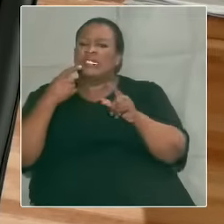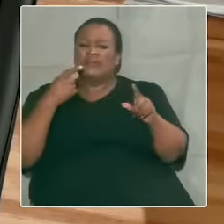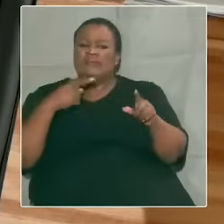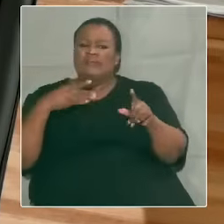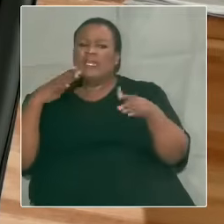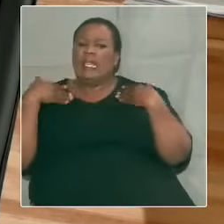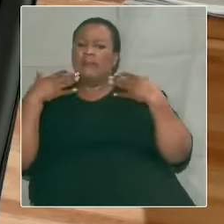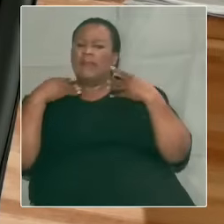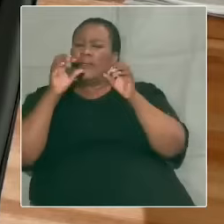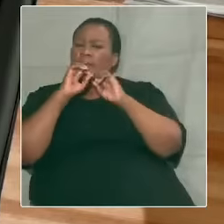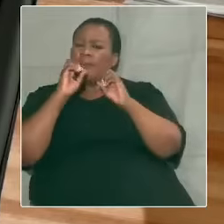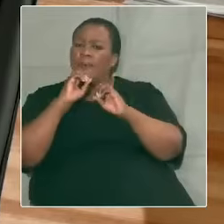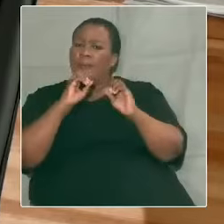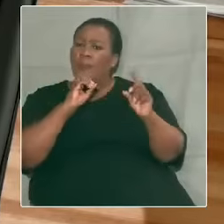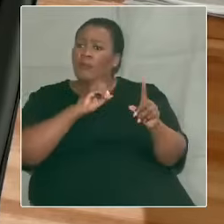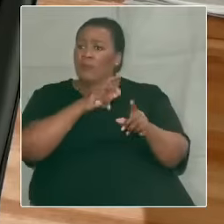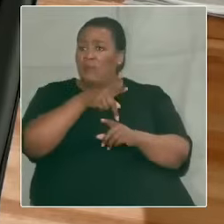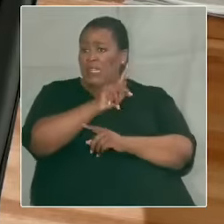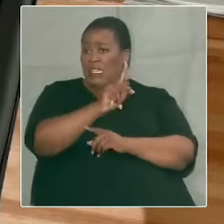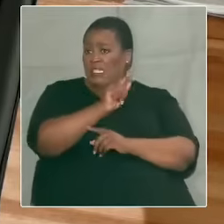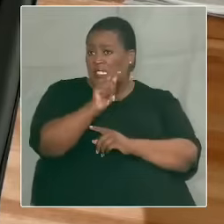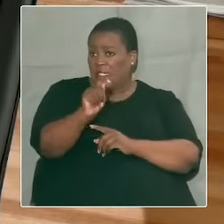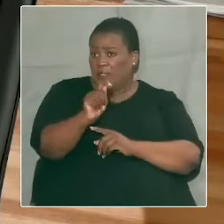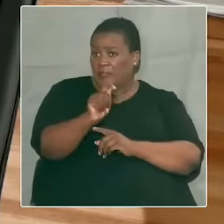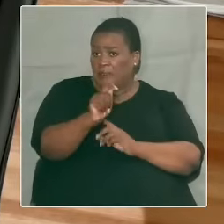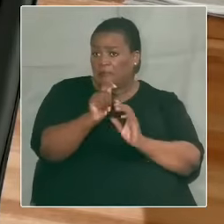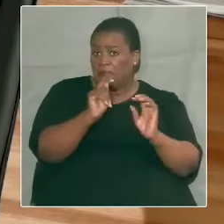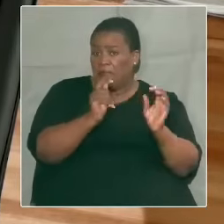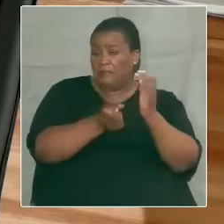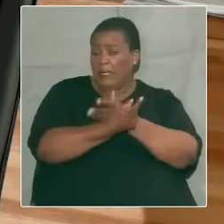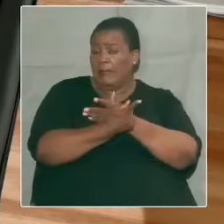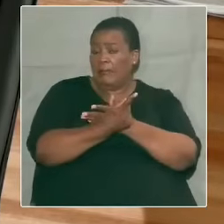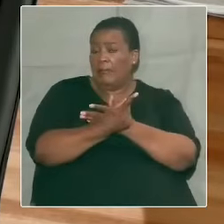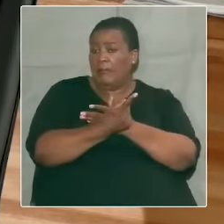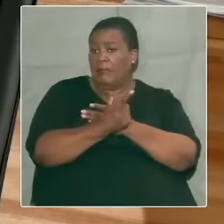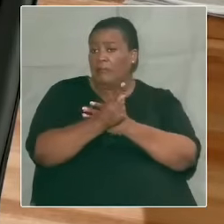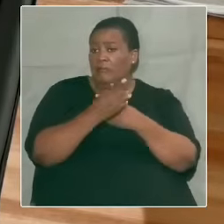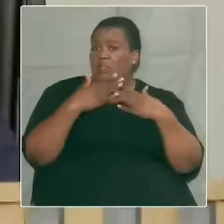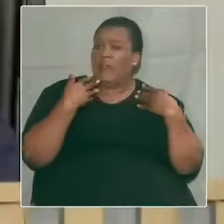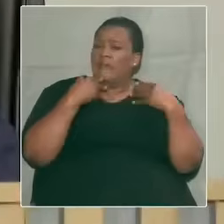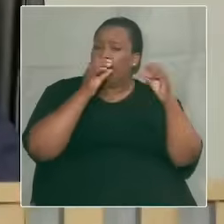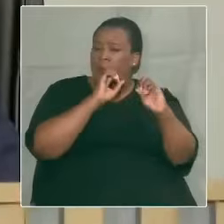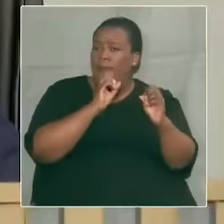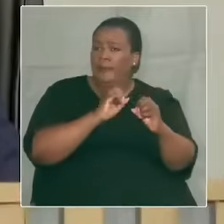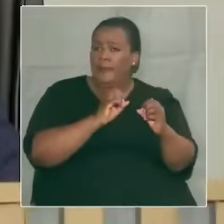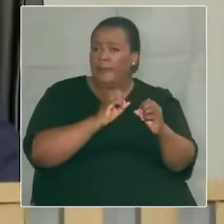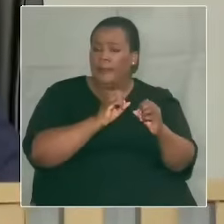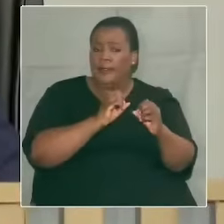of the PKTT and not achieving its mandate?